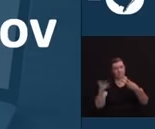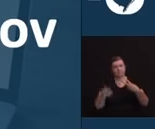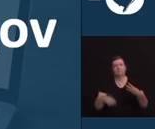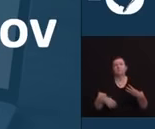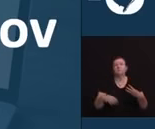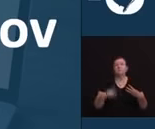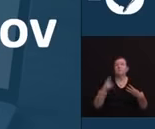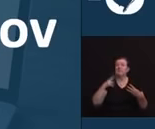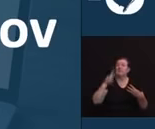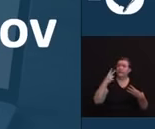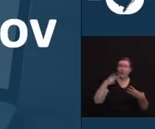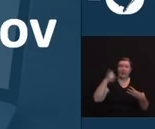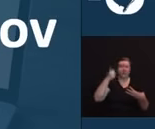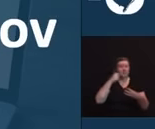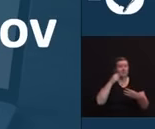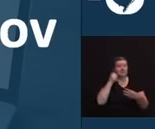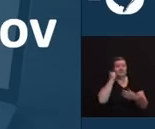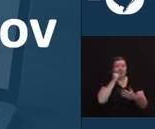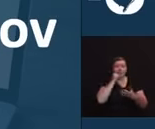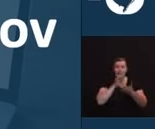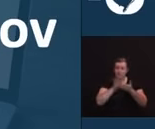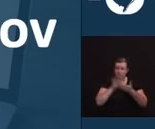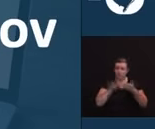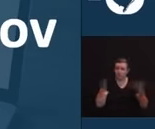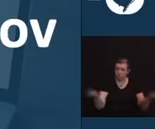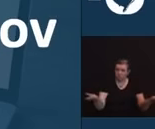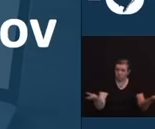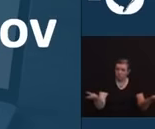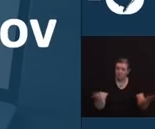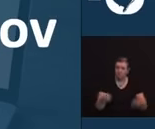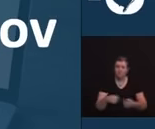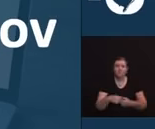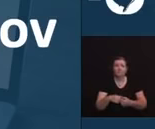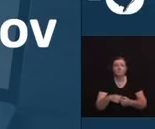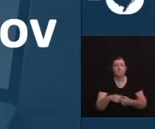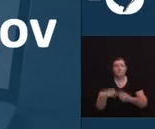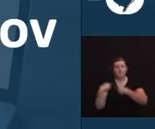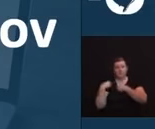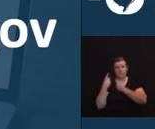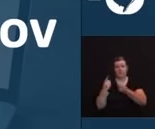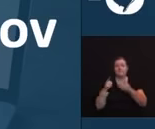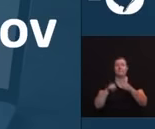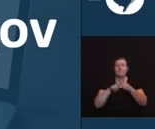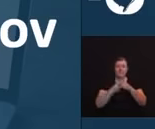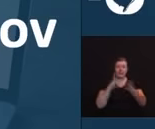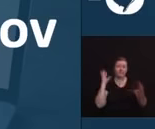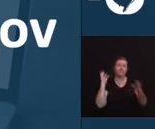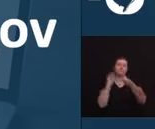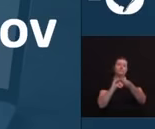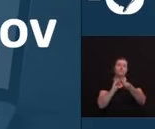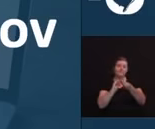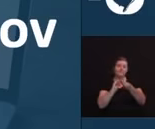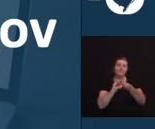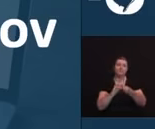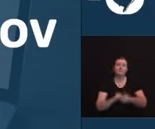second wave, but since we recorded on our first confirmed case on March 4th. That was, by the